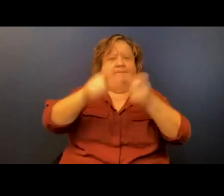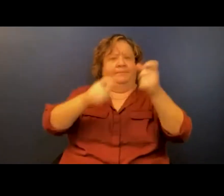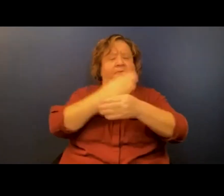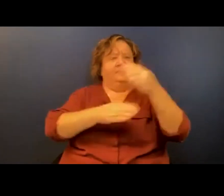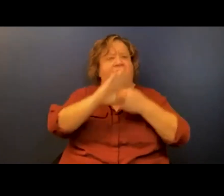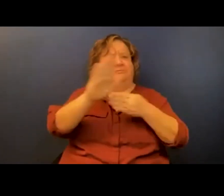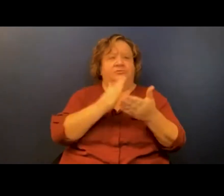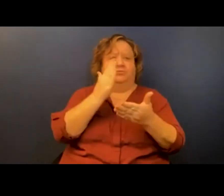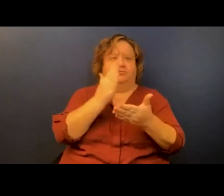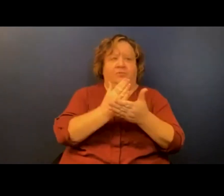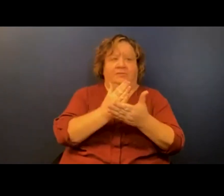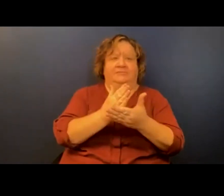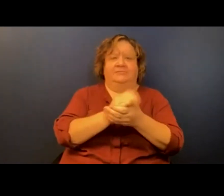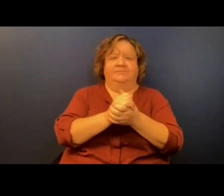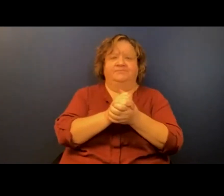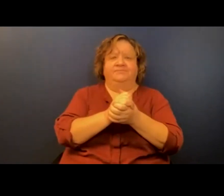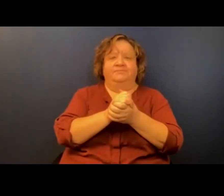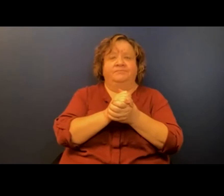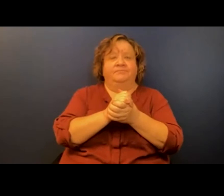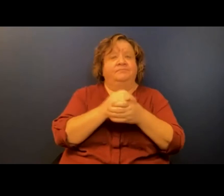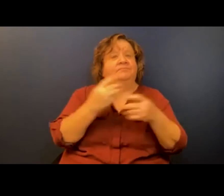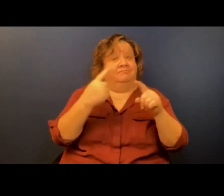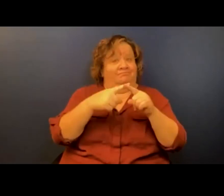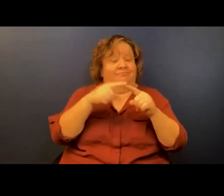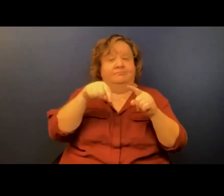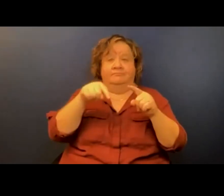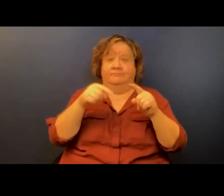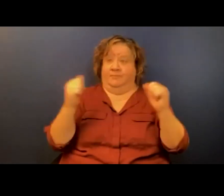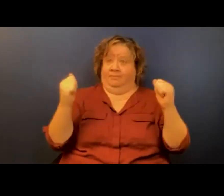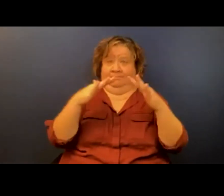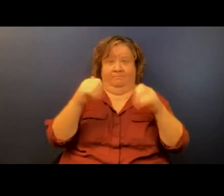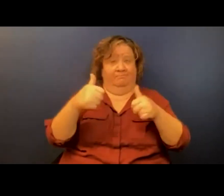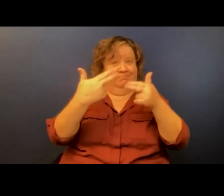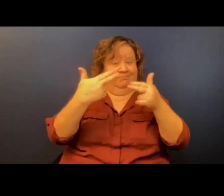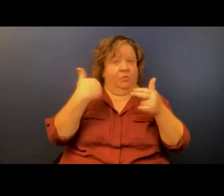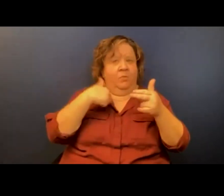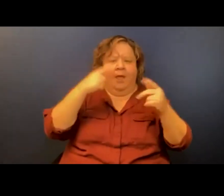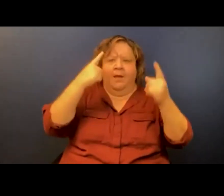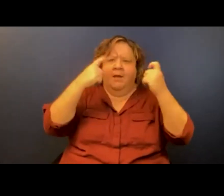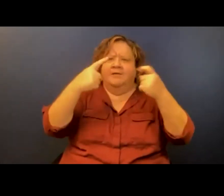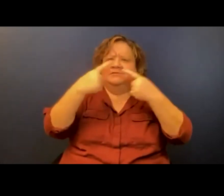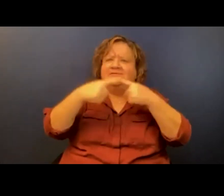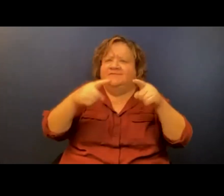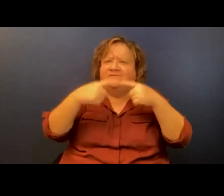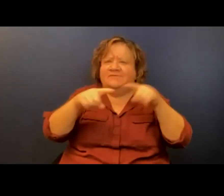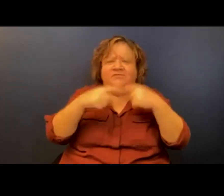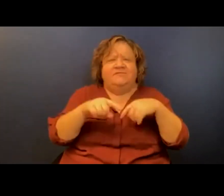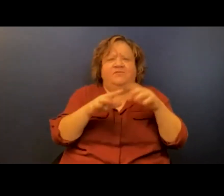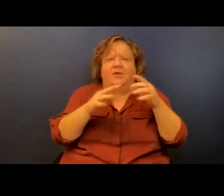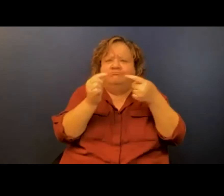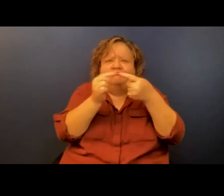we've implemented different tools and other tools such as a translator into